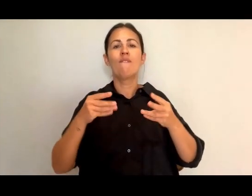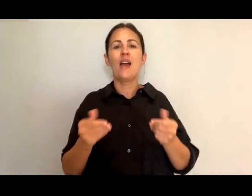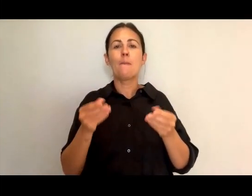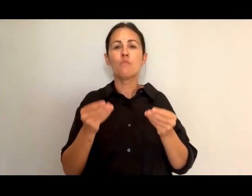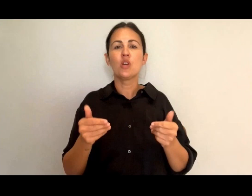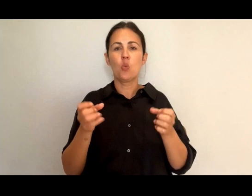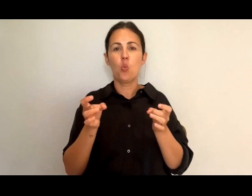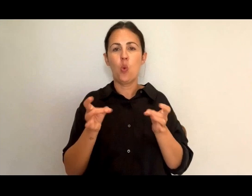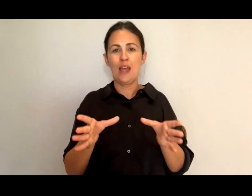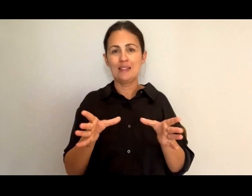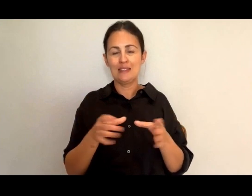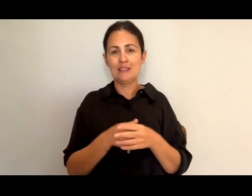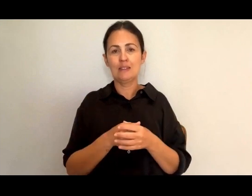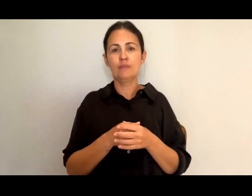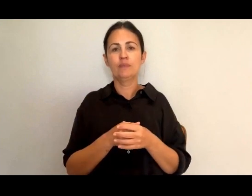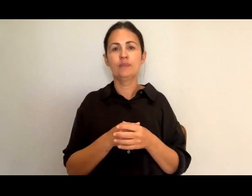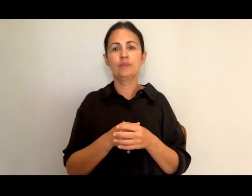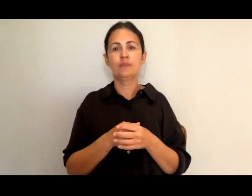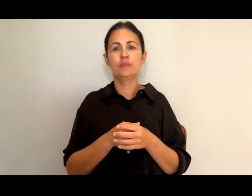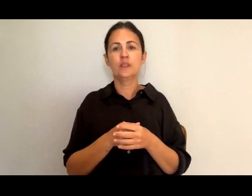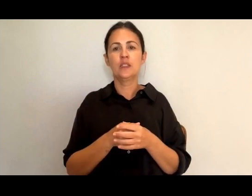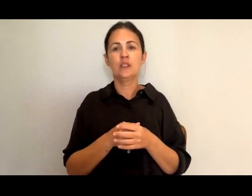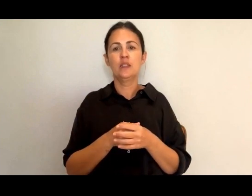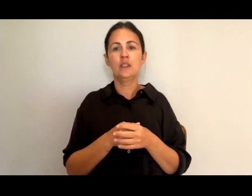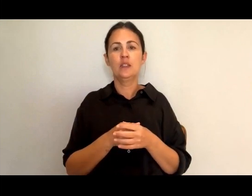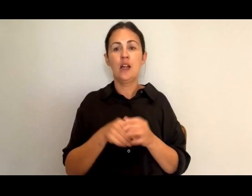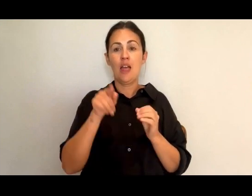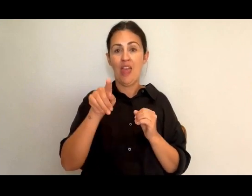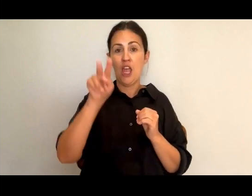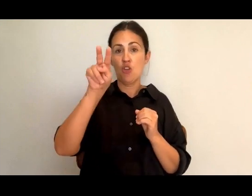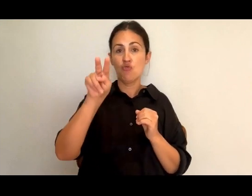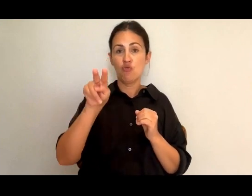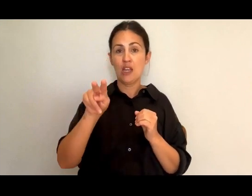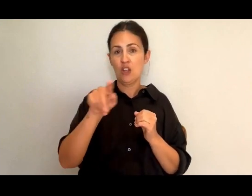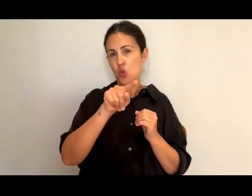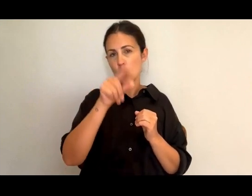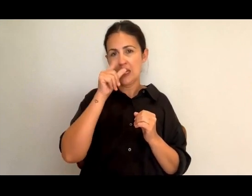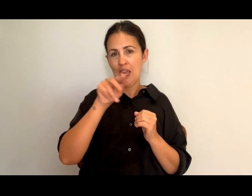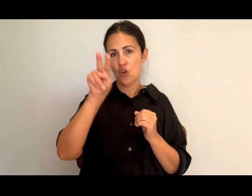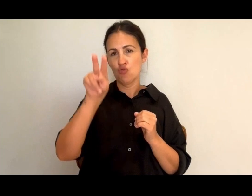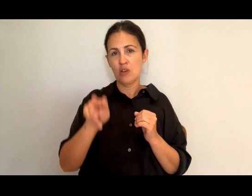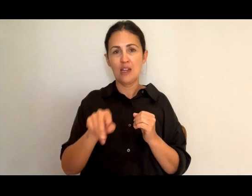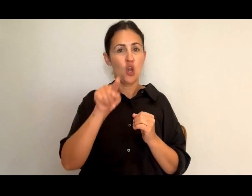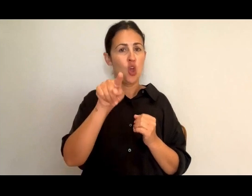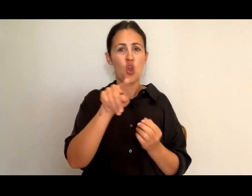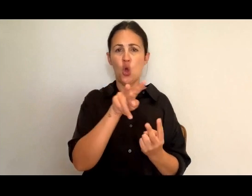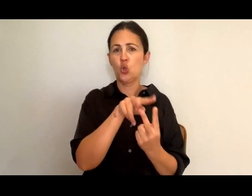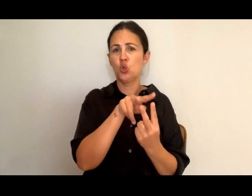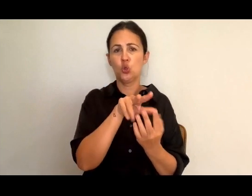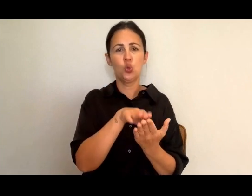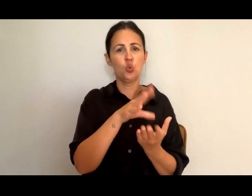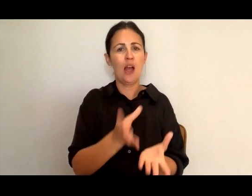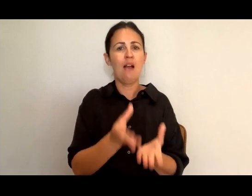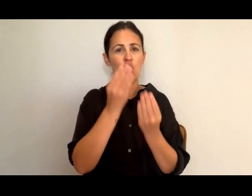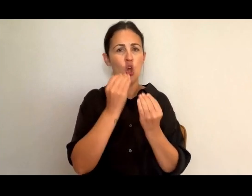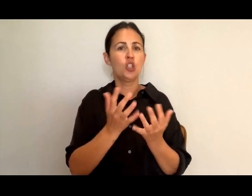And to read through the statements that they've written about their work, you can see that some really deep learning has happened as a result of them engaging with the